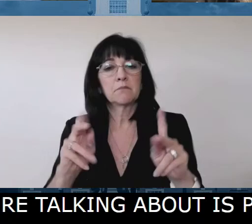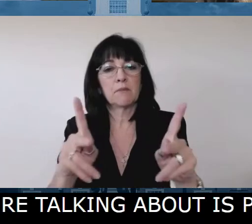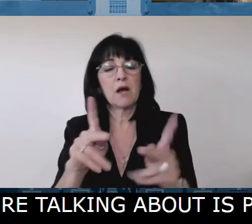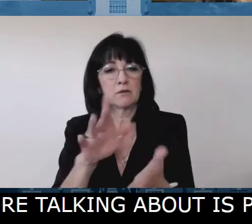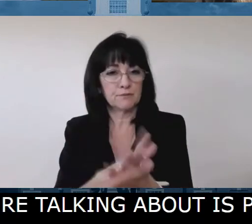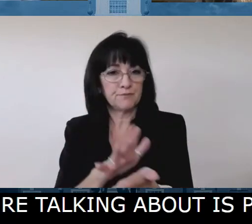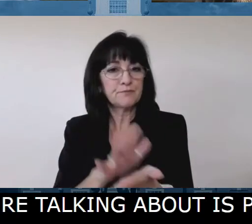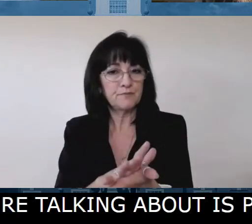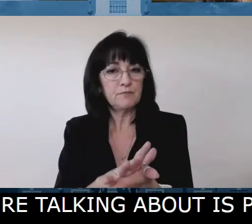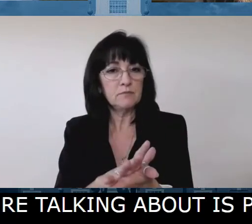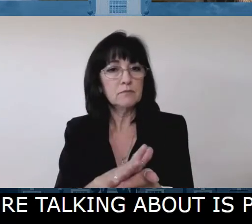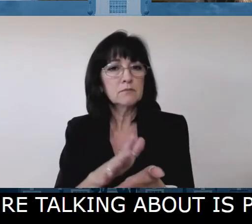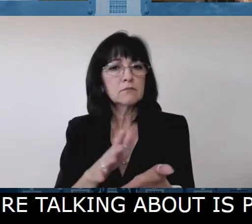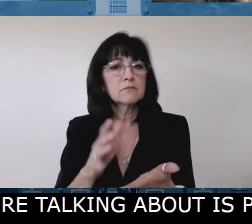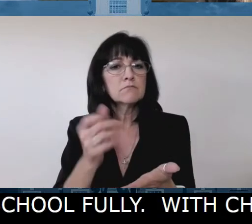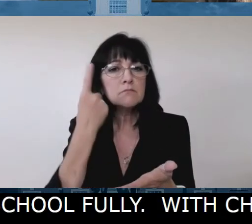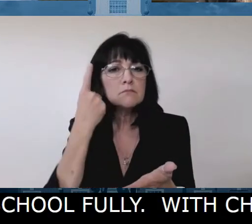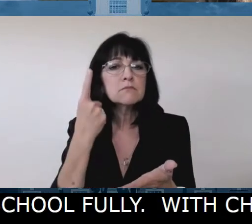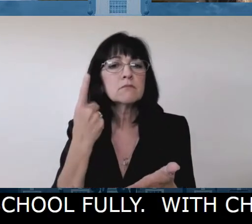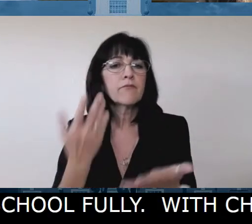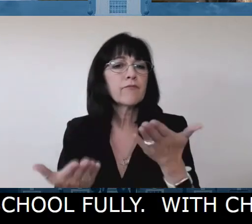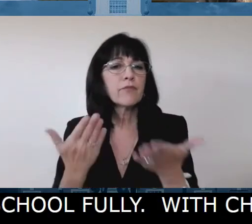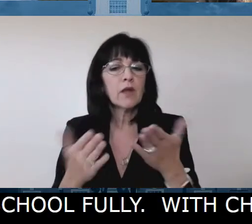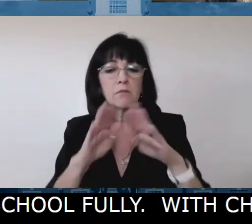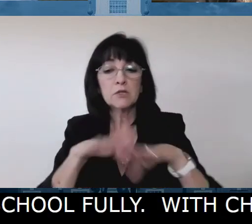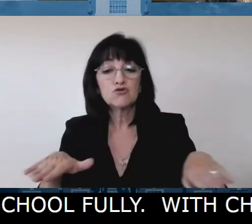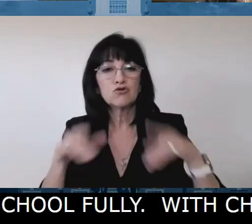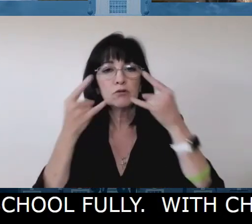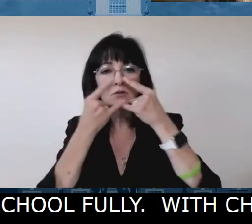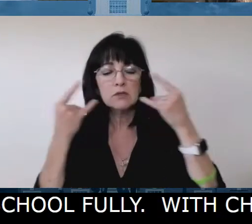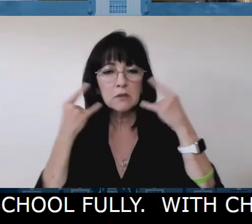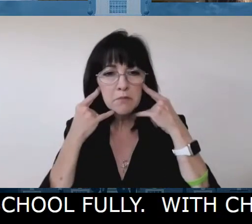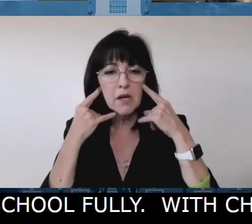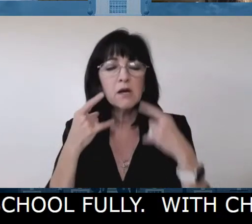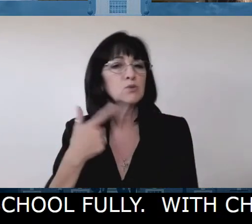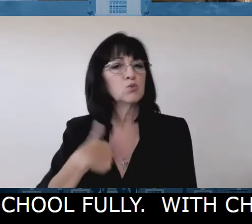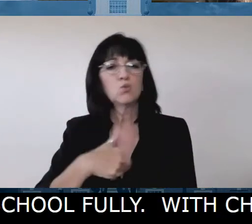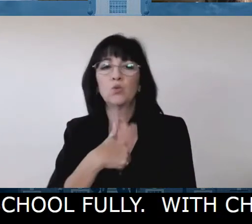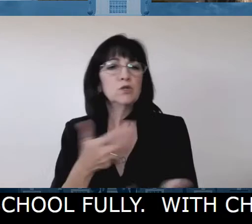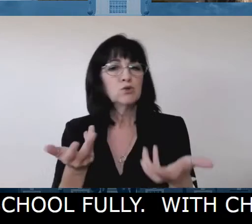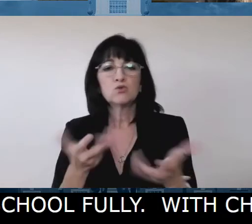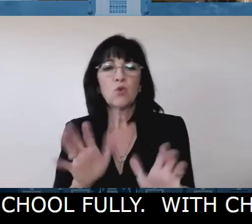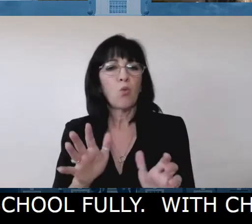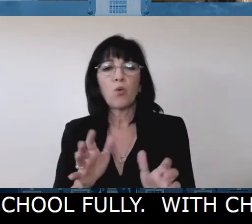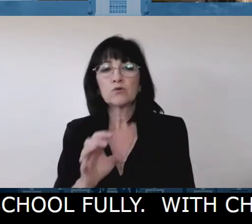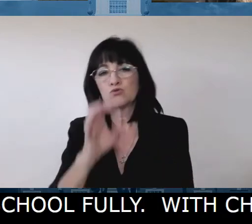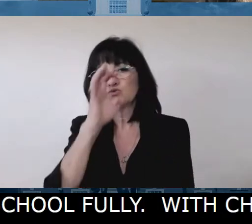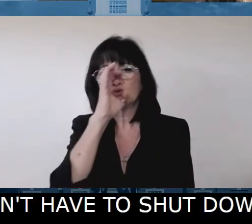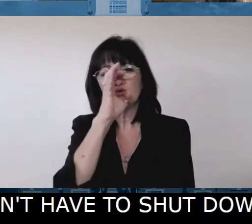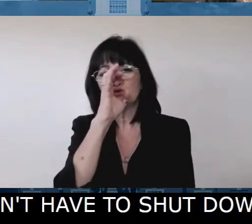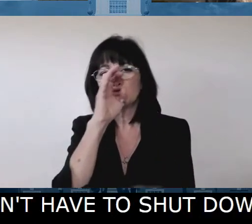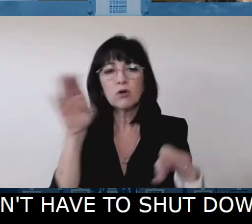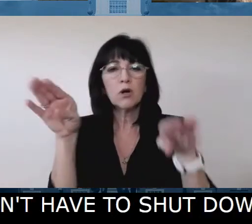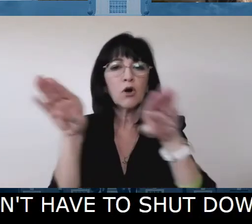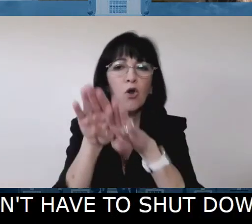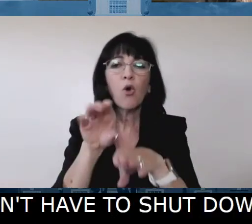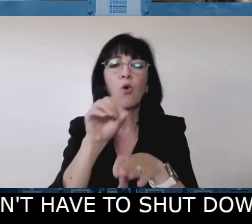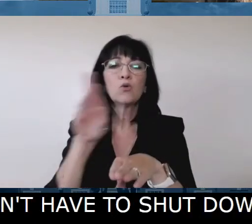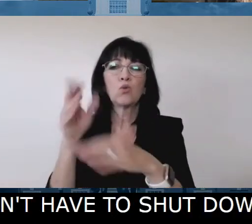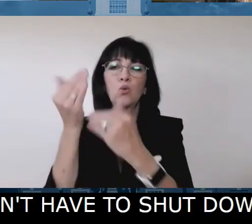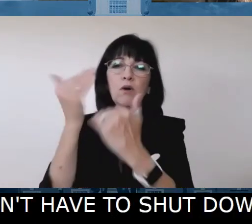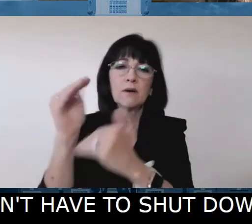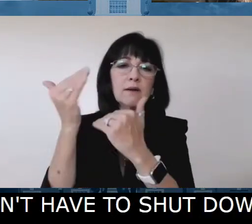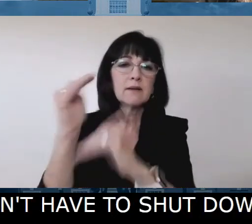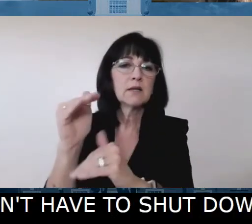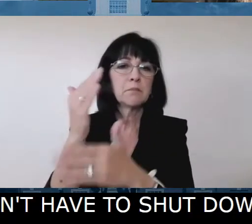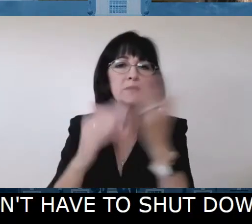have to shut down or restrict various business operations. And so there are measures